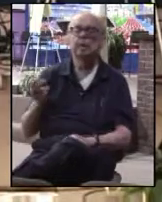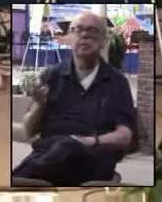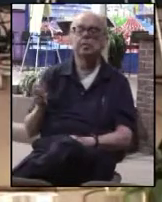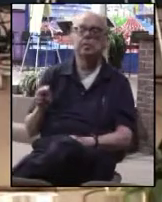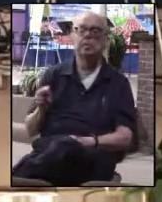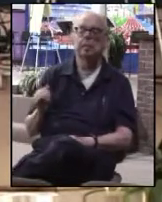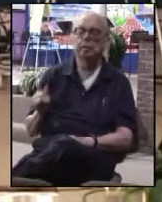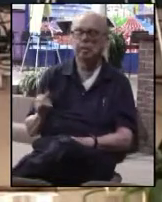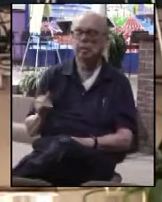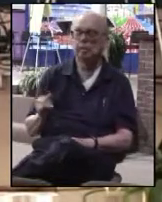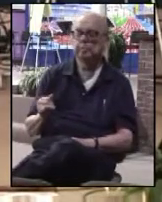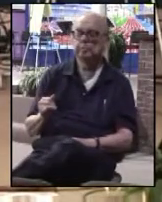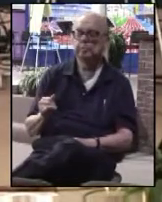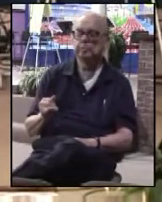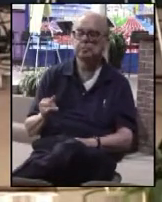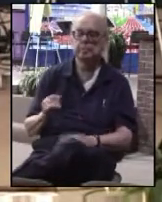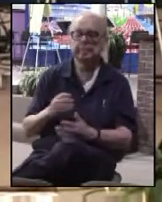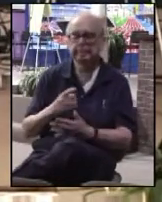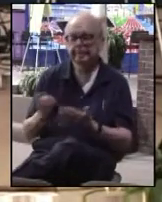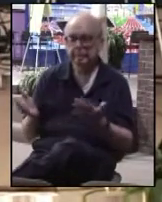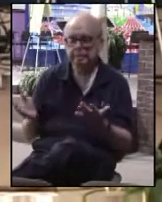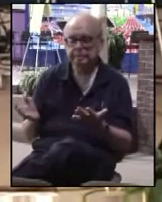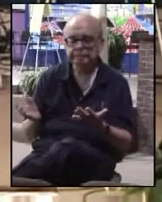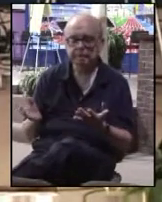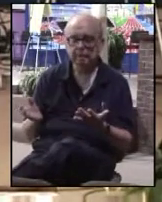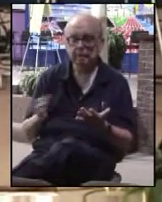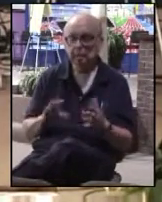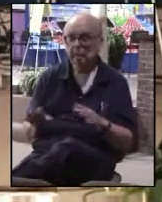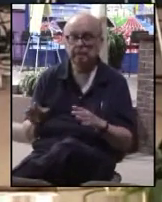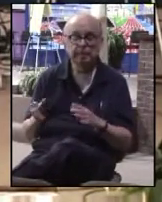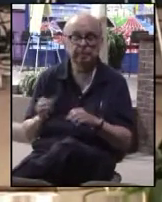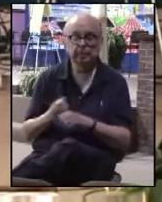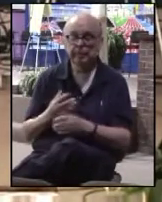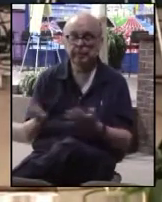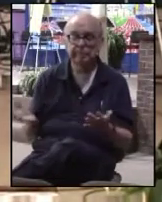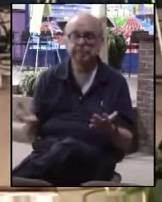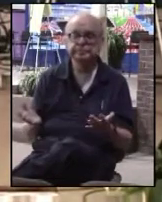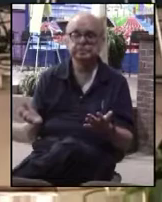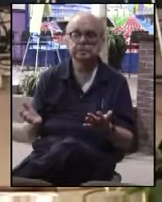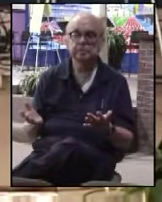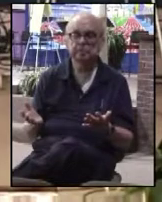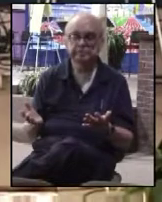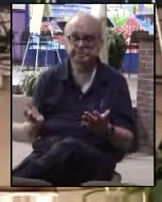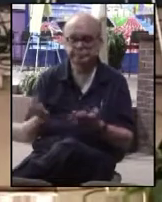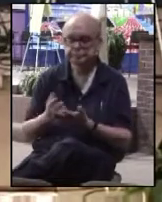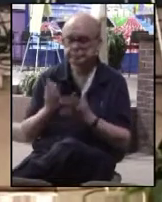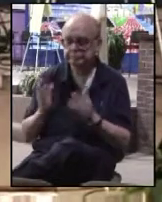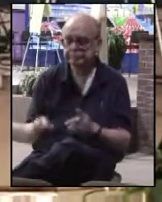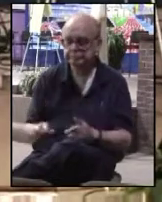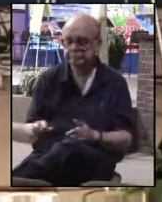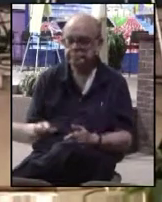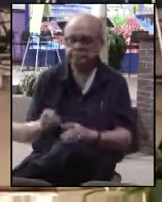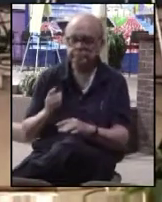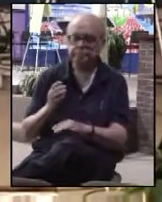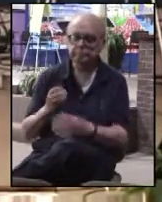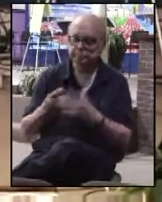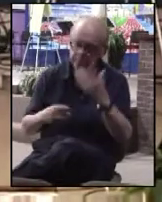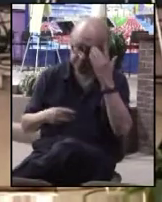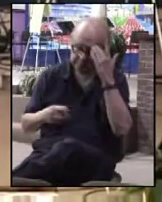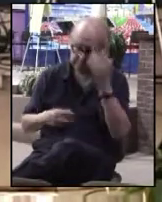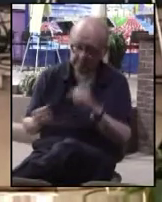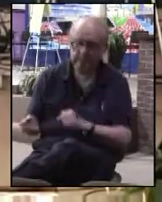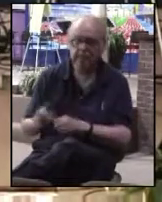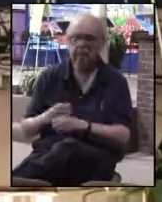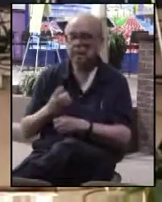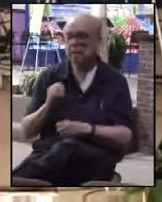that she took there are others that know how to bake and so when someone is sick or someone is hurting someone makes